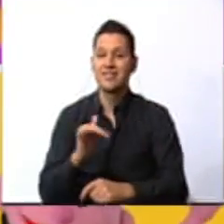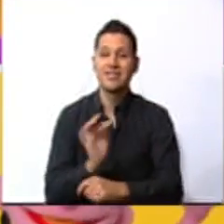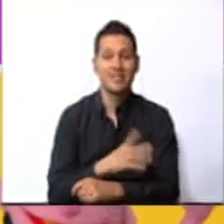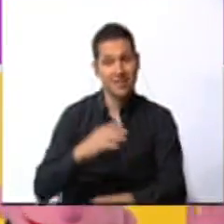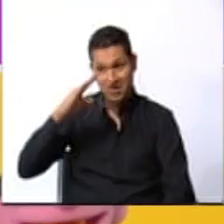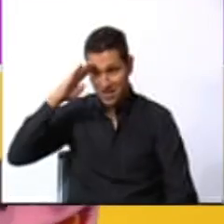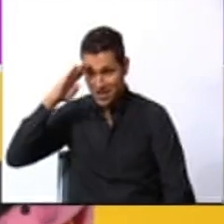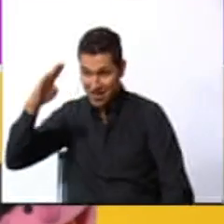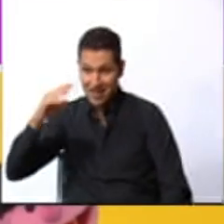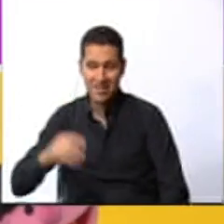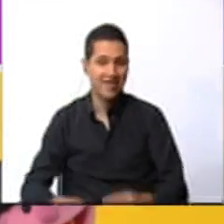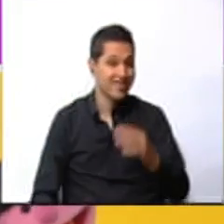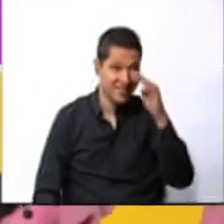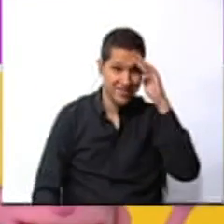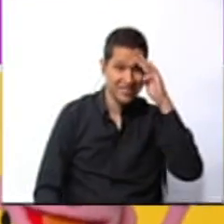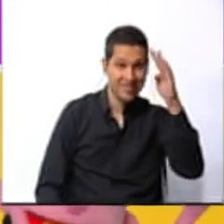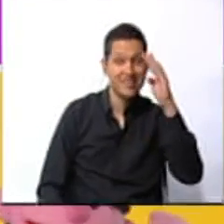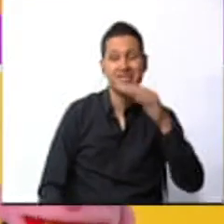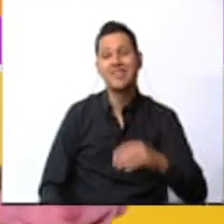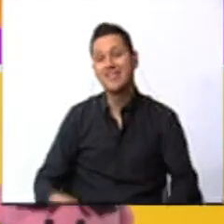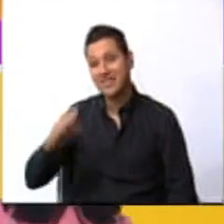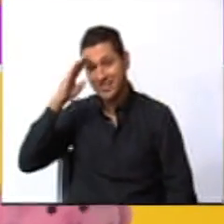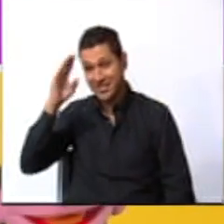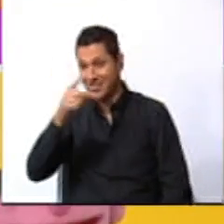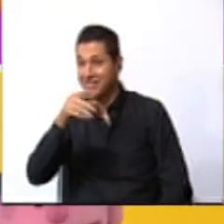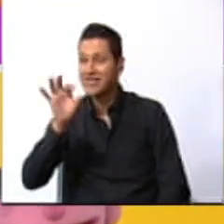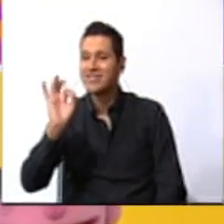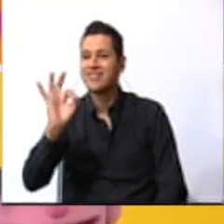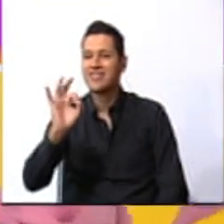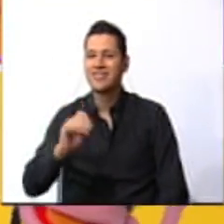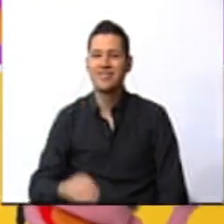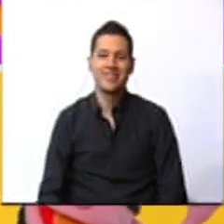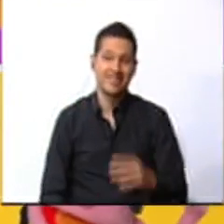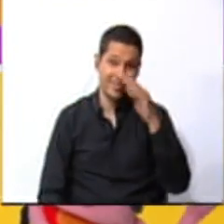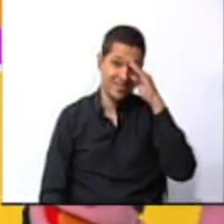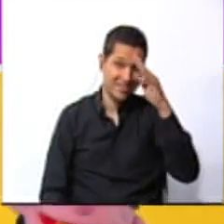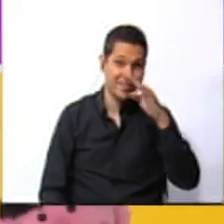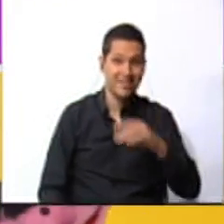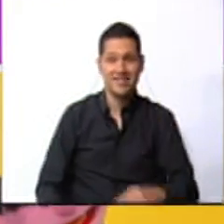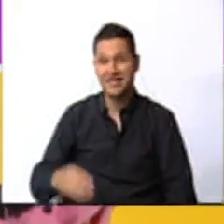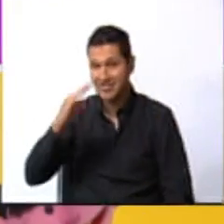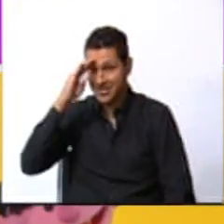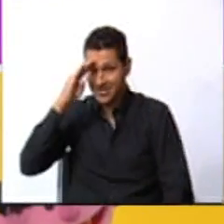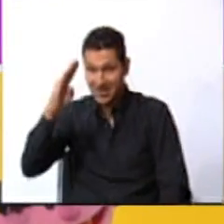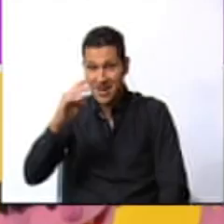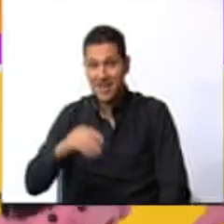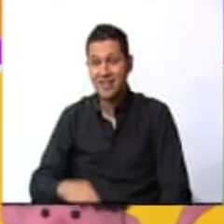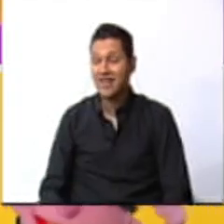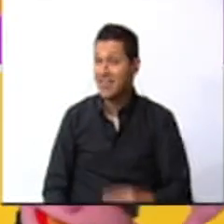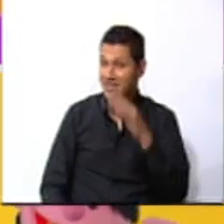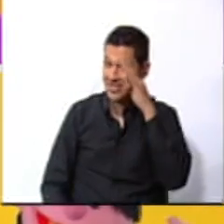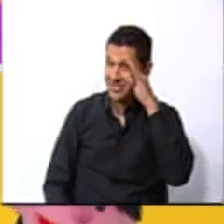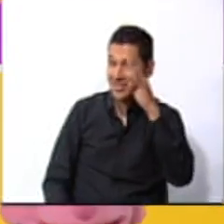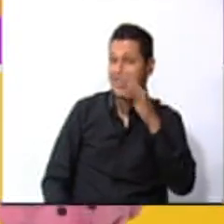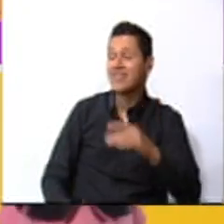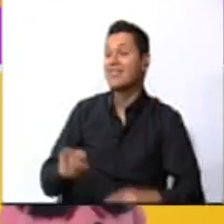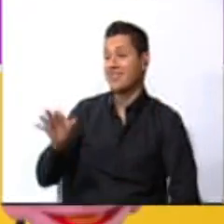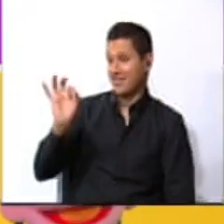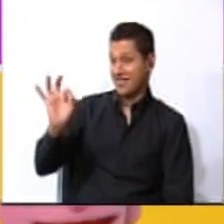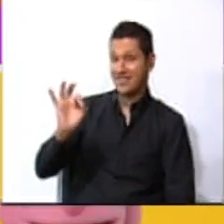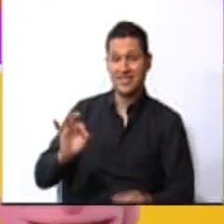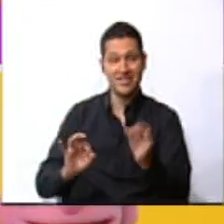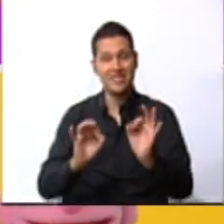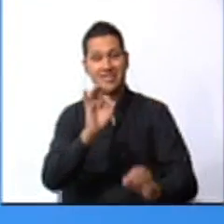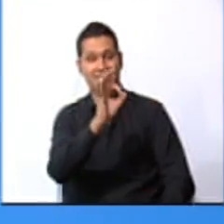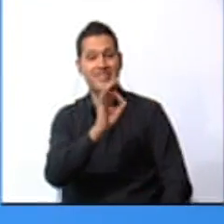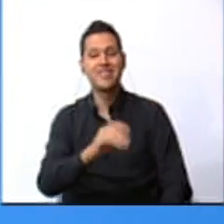Hello, hello, hello, how are you? Hello, hello. Hello, how